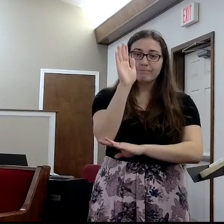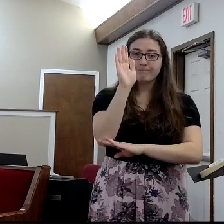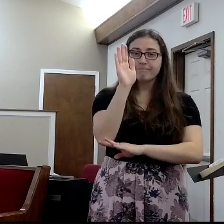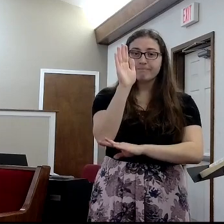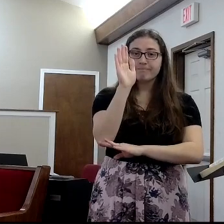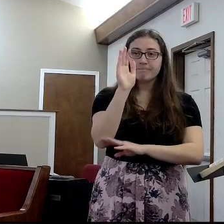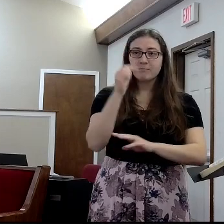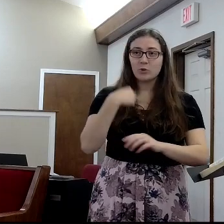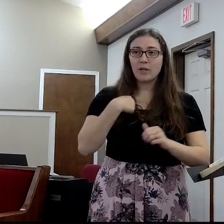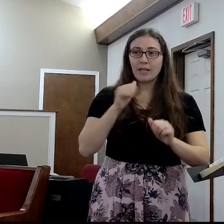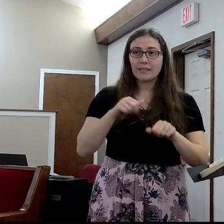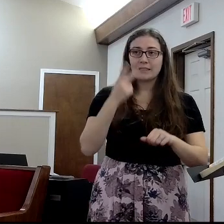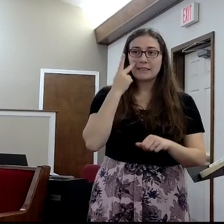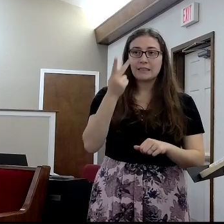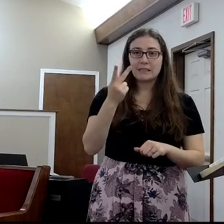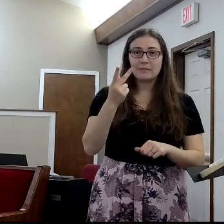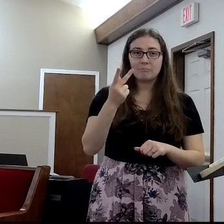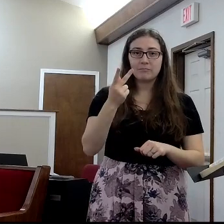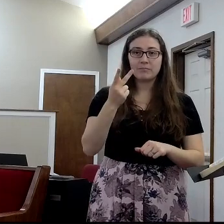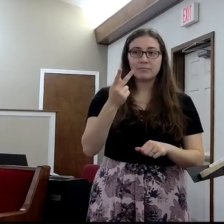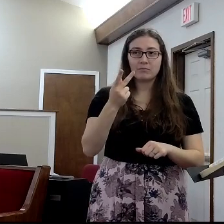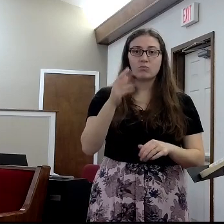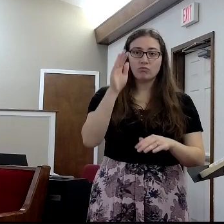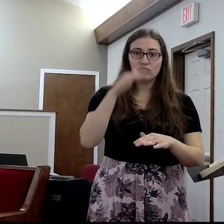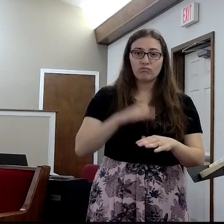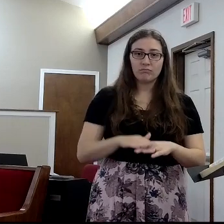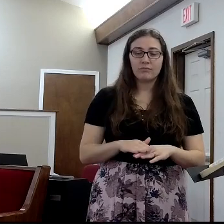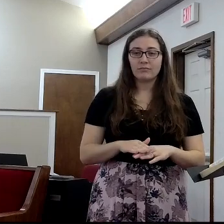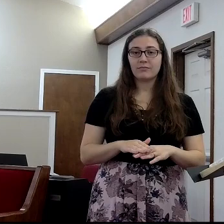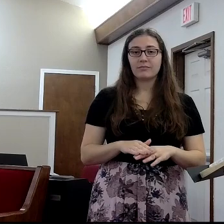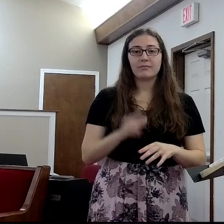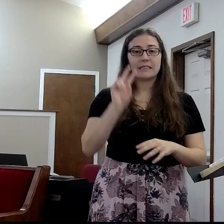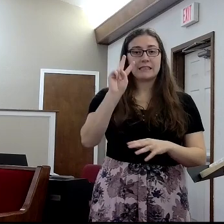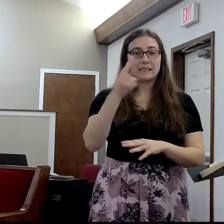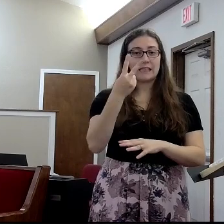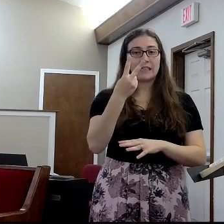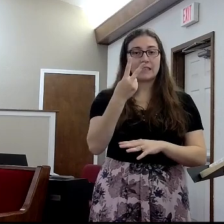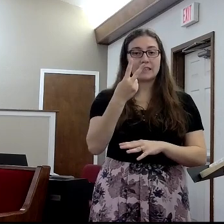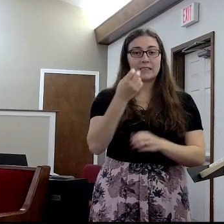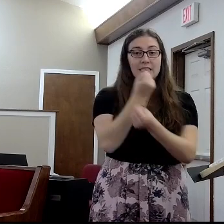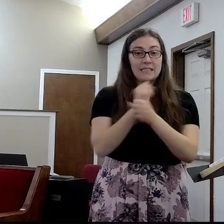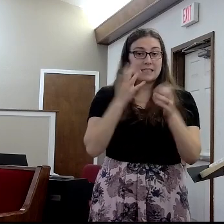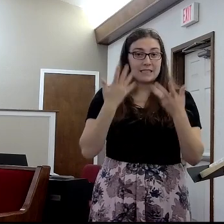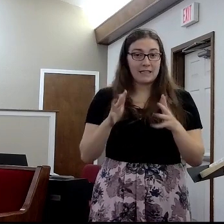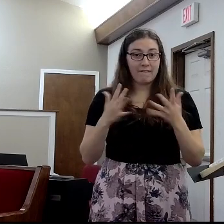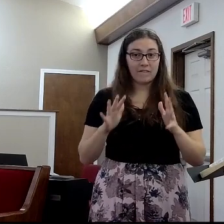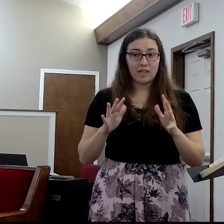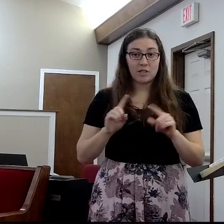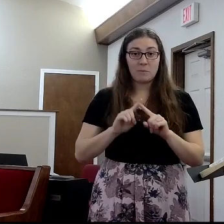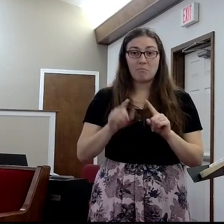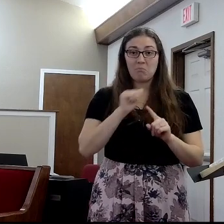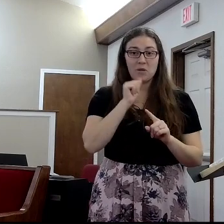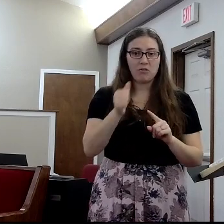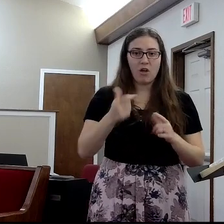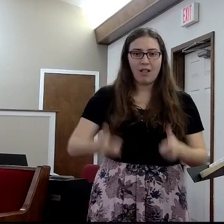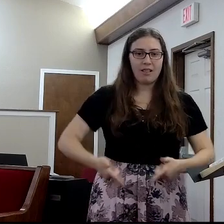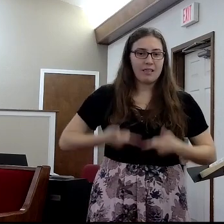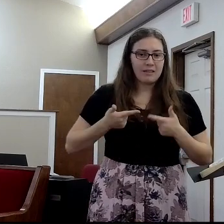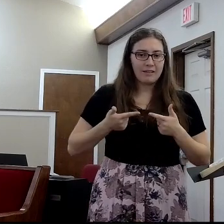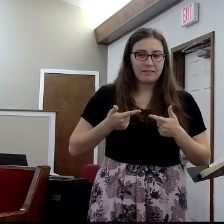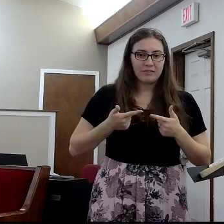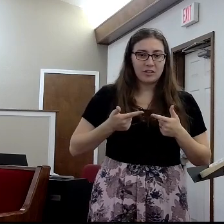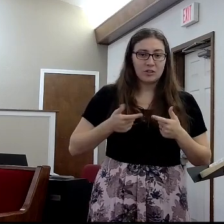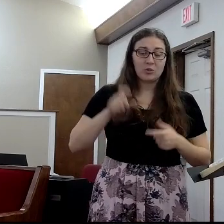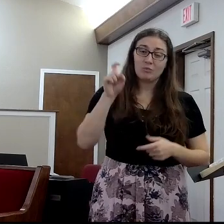If it's you, just slip your hand up. I see your hands. You can put them down. Second, if you're